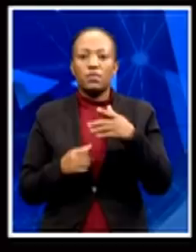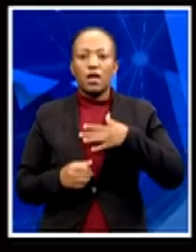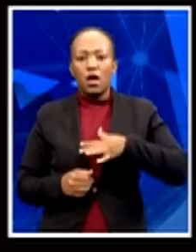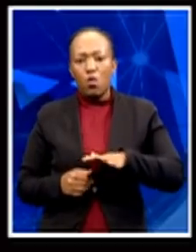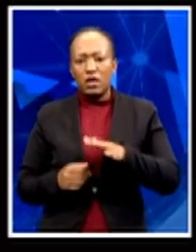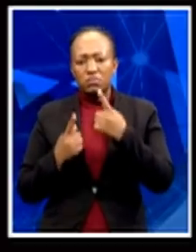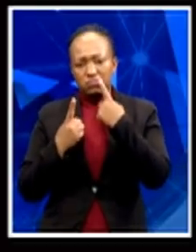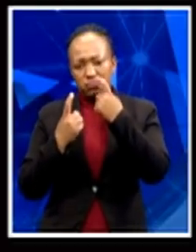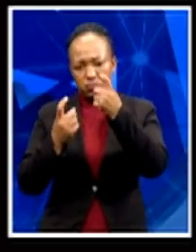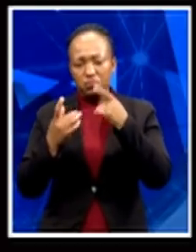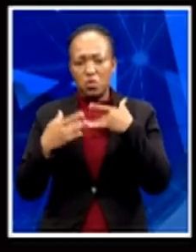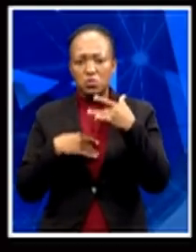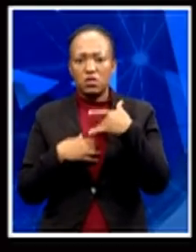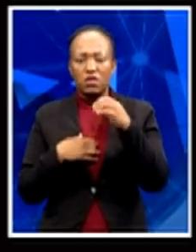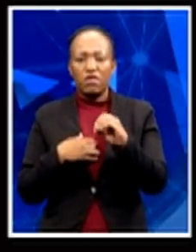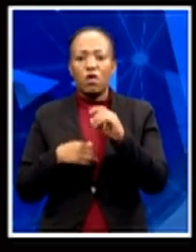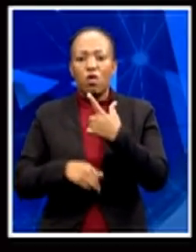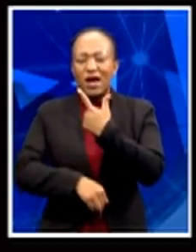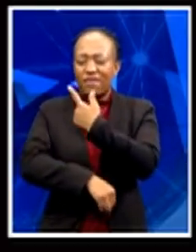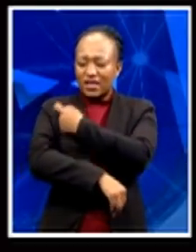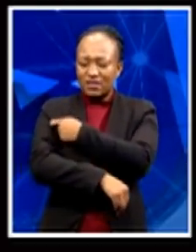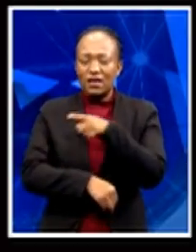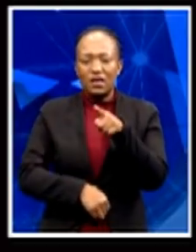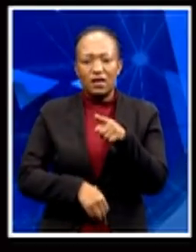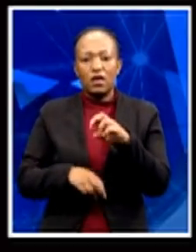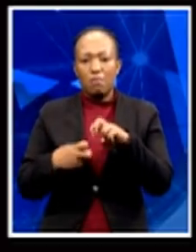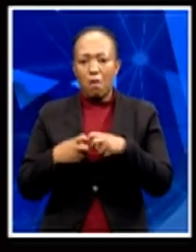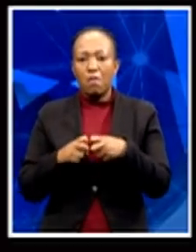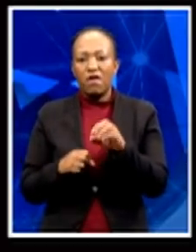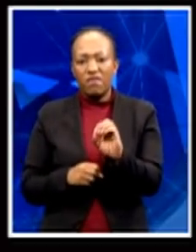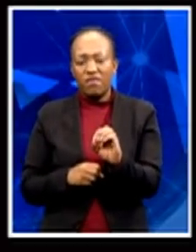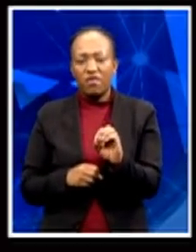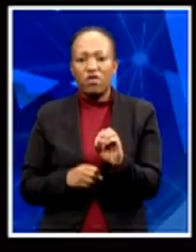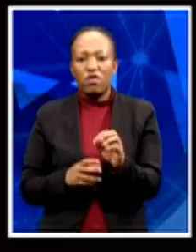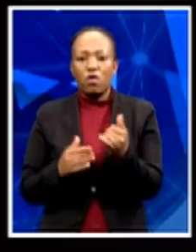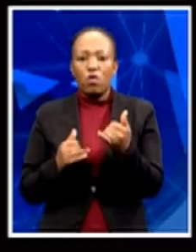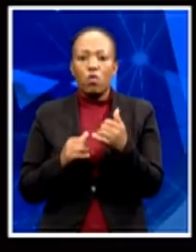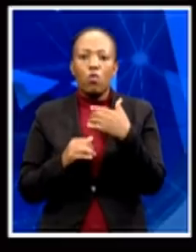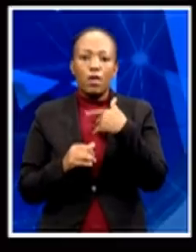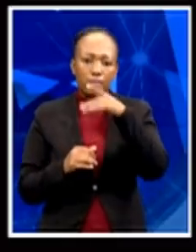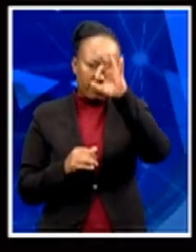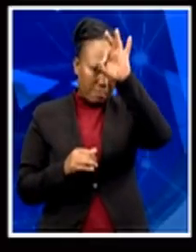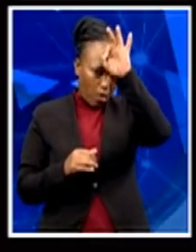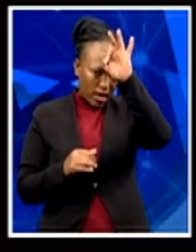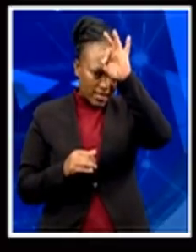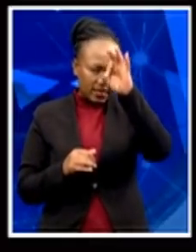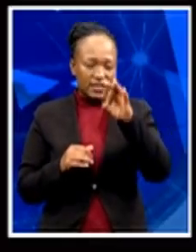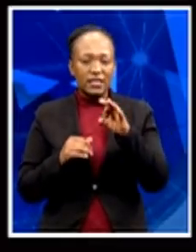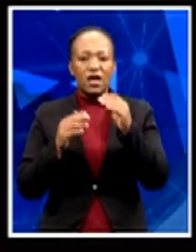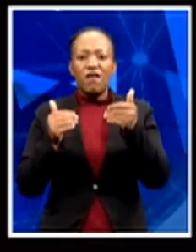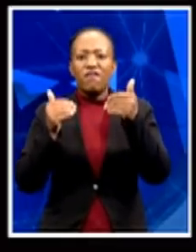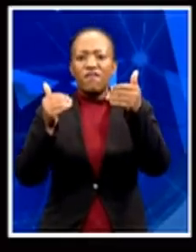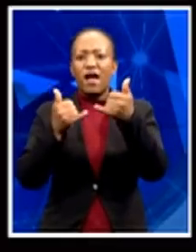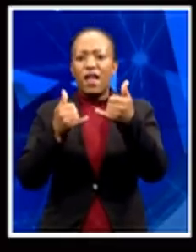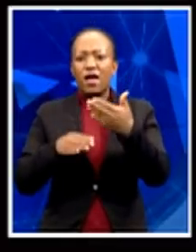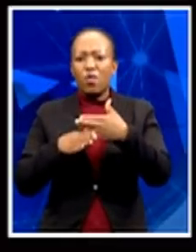rollout, particularly, the law enforcement in the country, also in the front line. And it looks like now they're only going